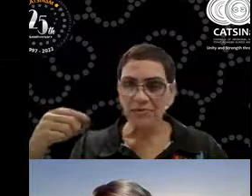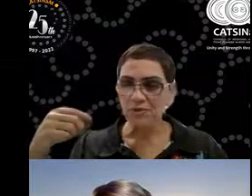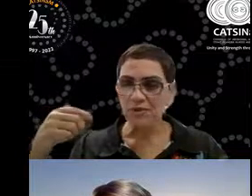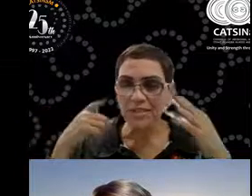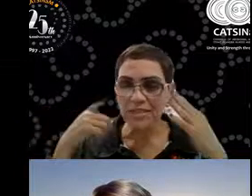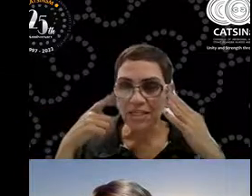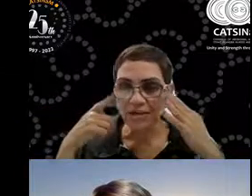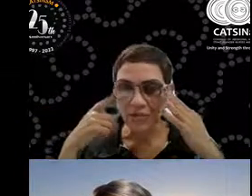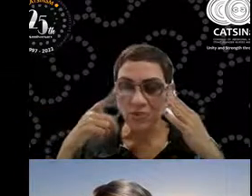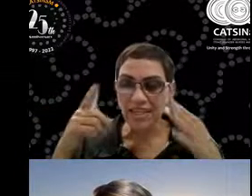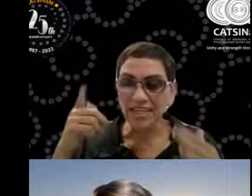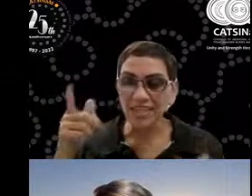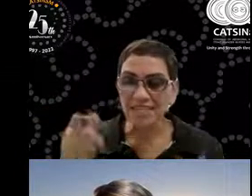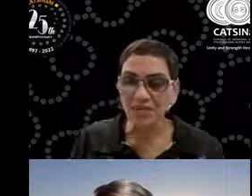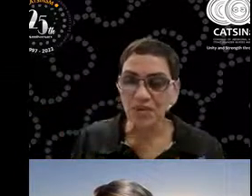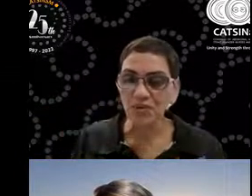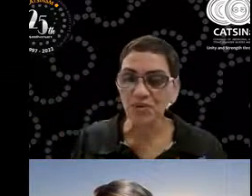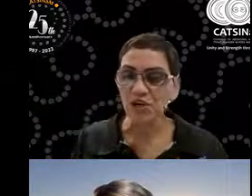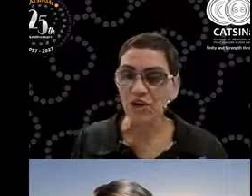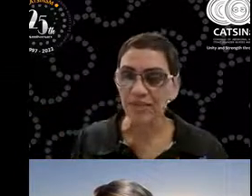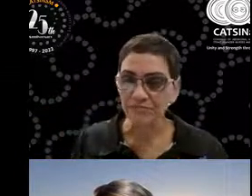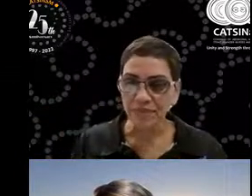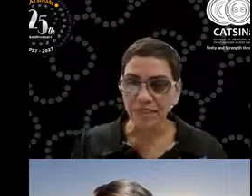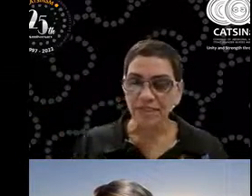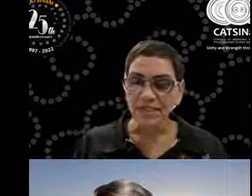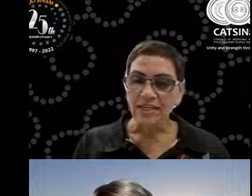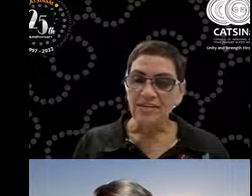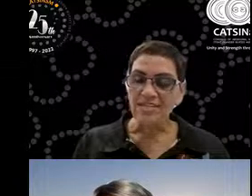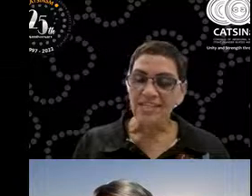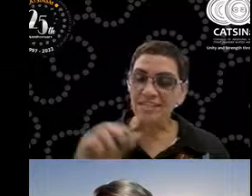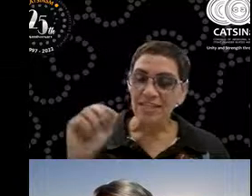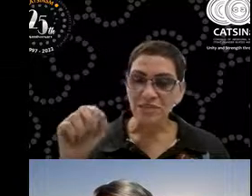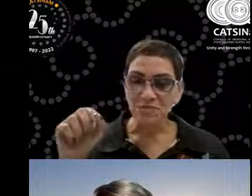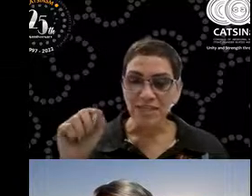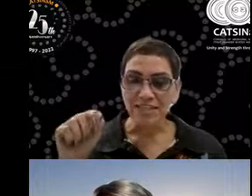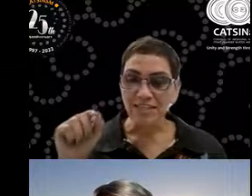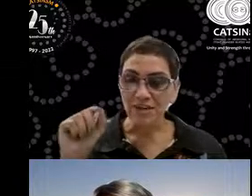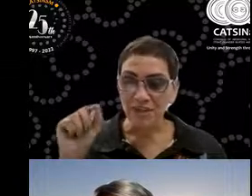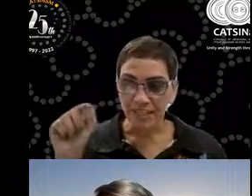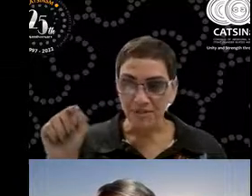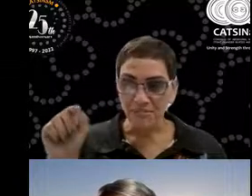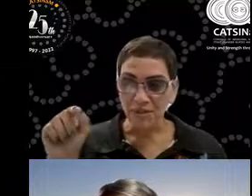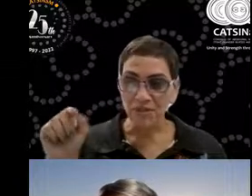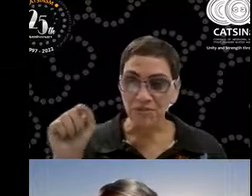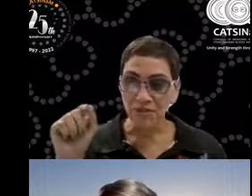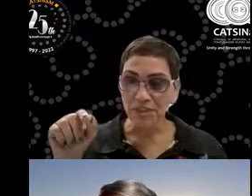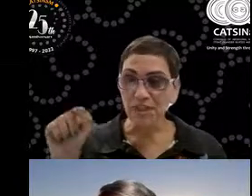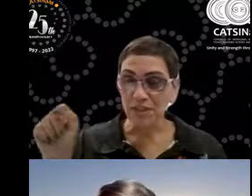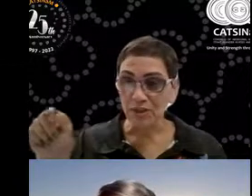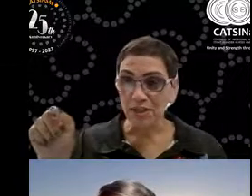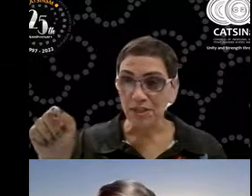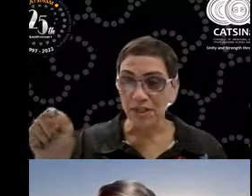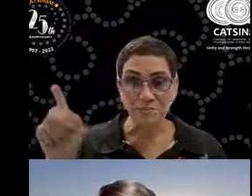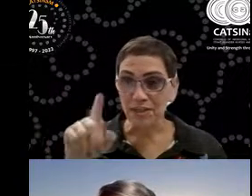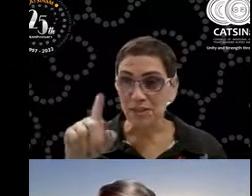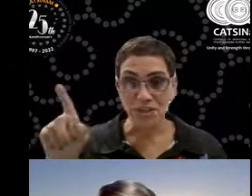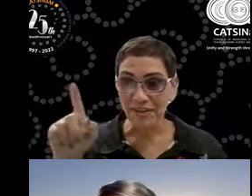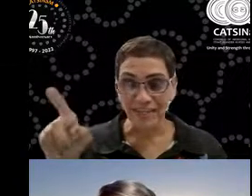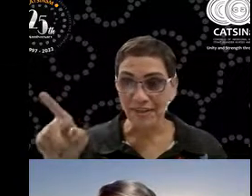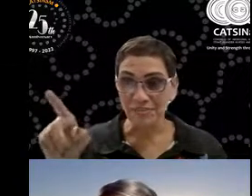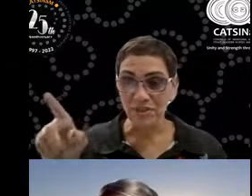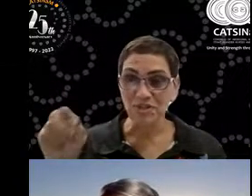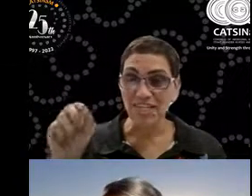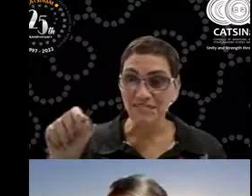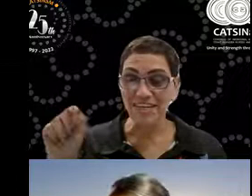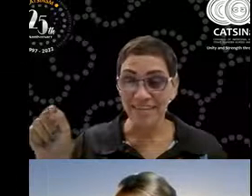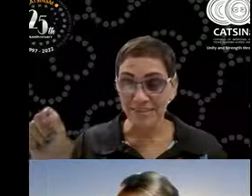know, Roianne, I've worked in this area for 20 years and I thought I got it. And I said, that tells me that you don't get it, because if you think you got it, that means you